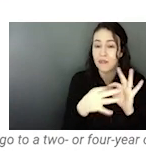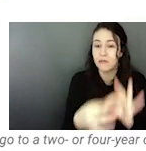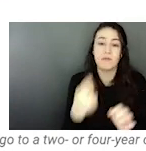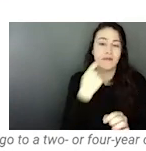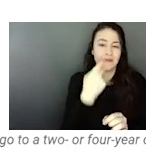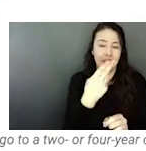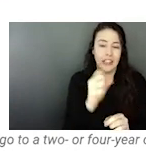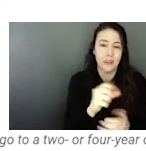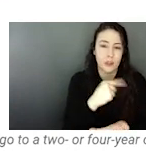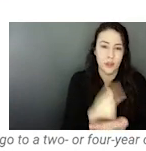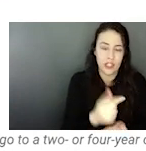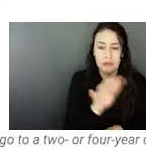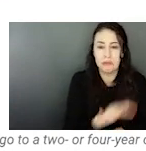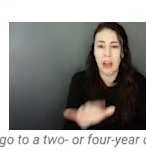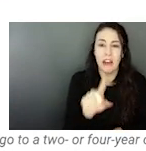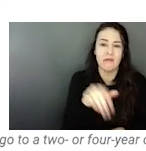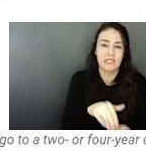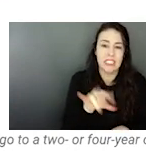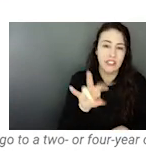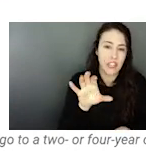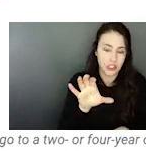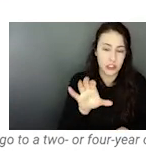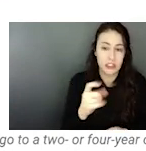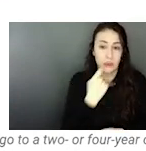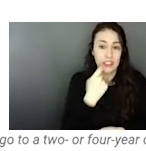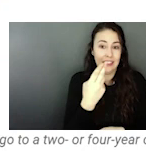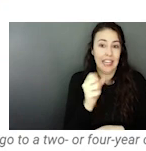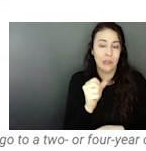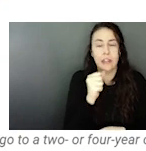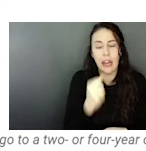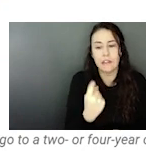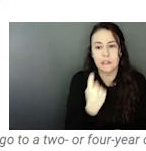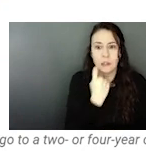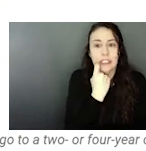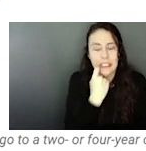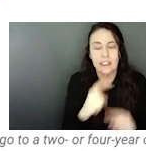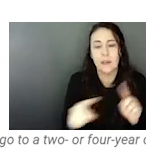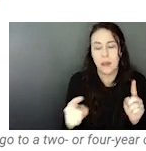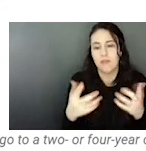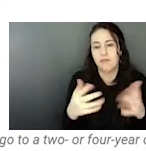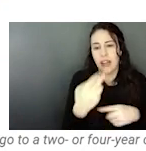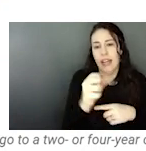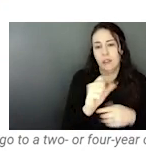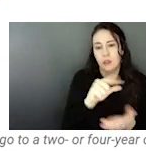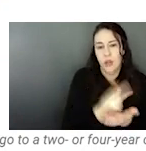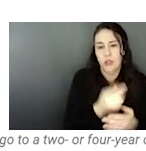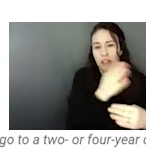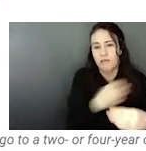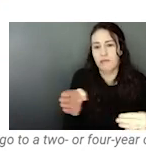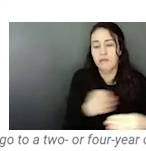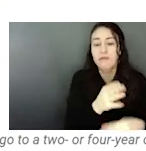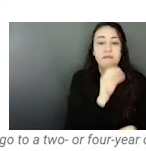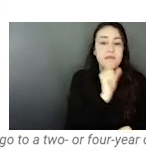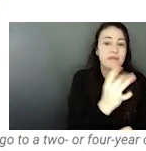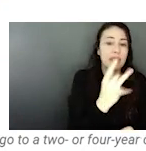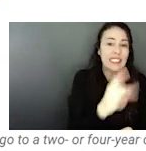about 1,700 recent high school graduates. Well, not recent. They were all high school graduates. They were between the ages of 18 and 30, who